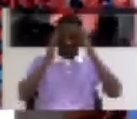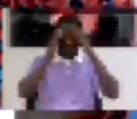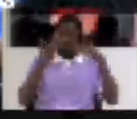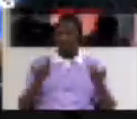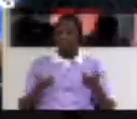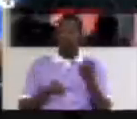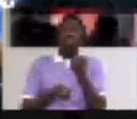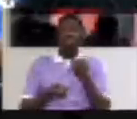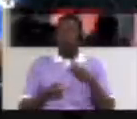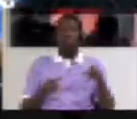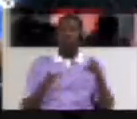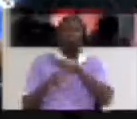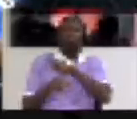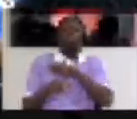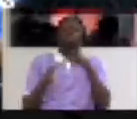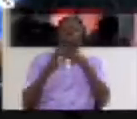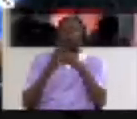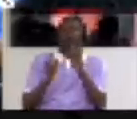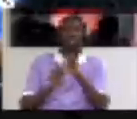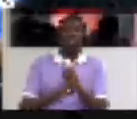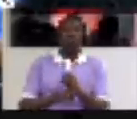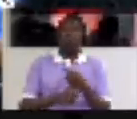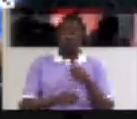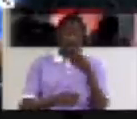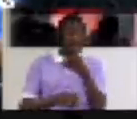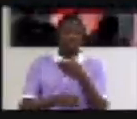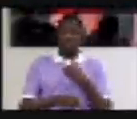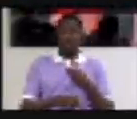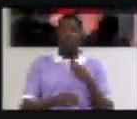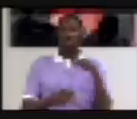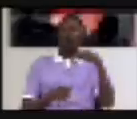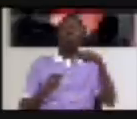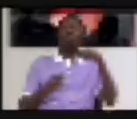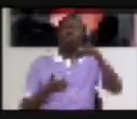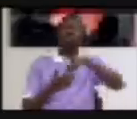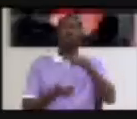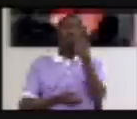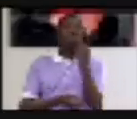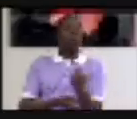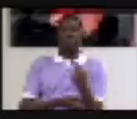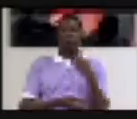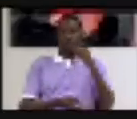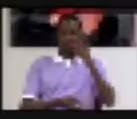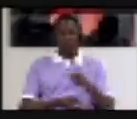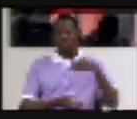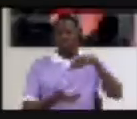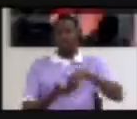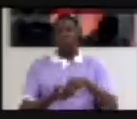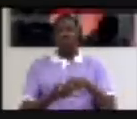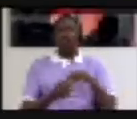them. But then I know I went on oppose under the ticket of the APRC. So voted